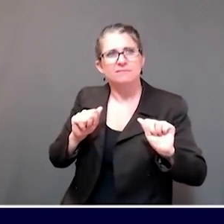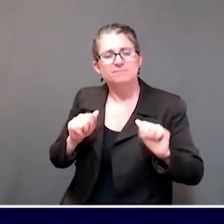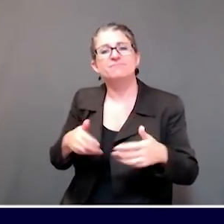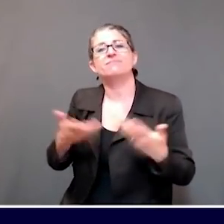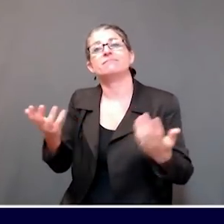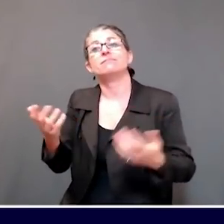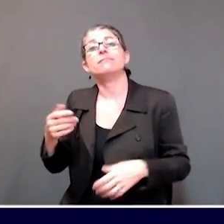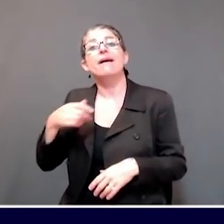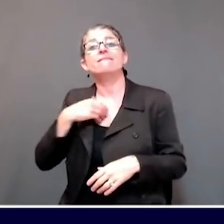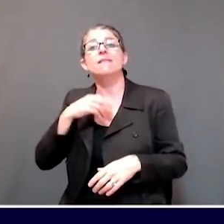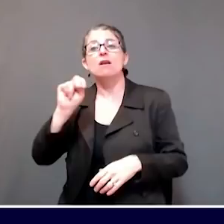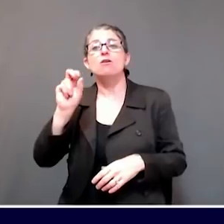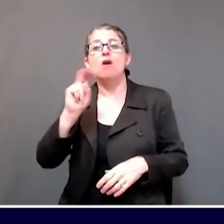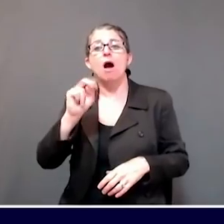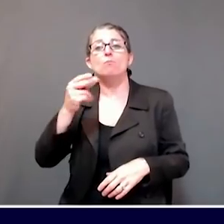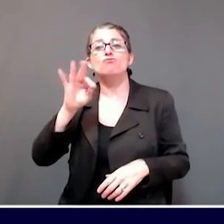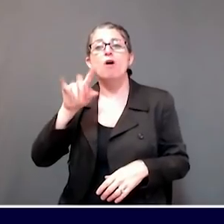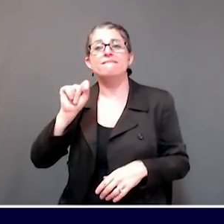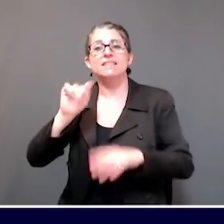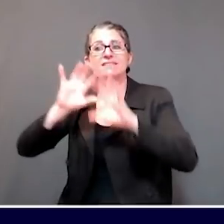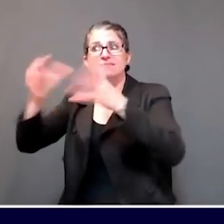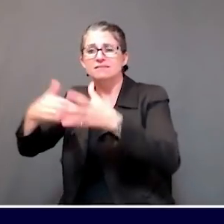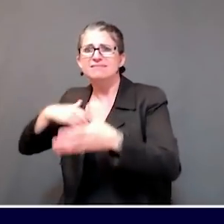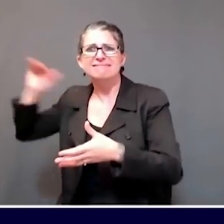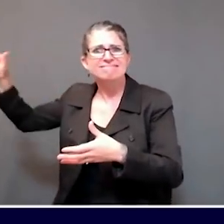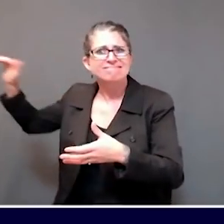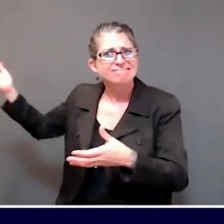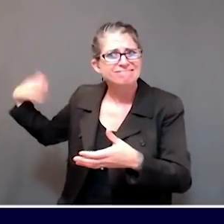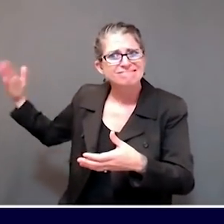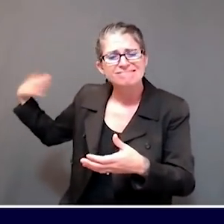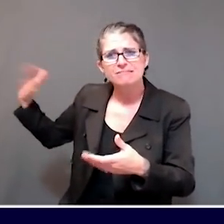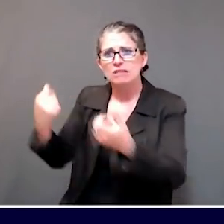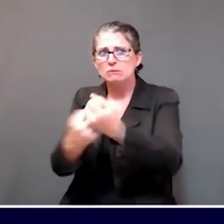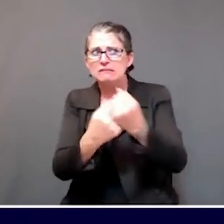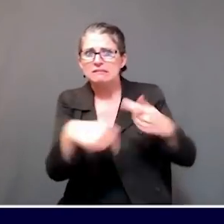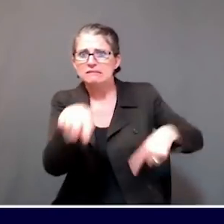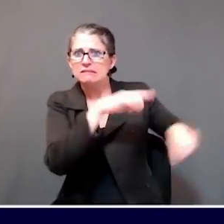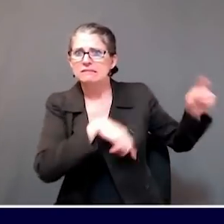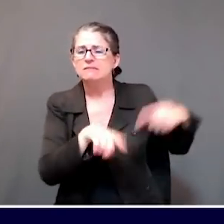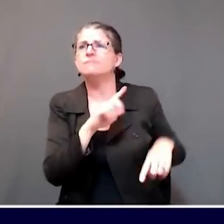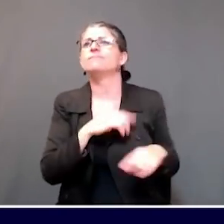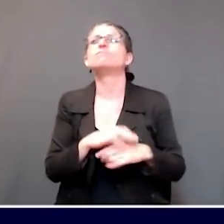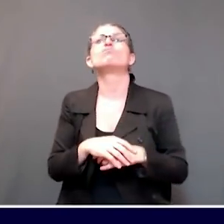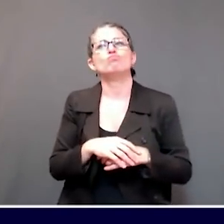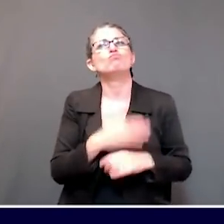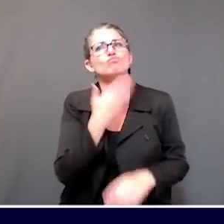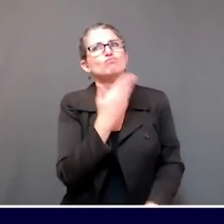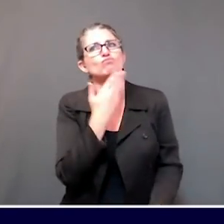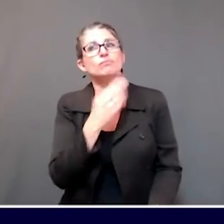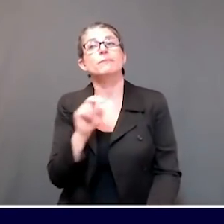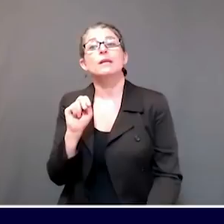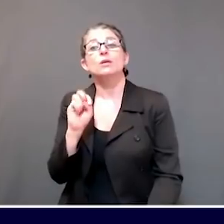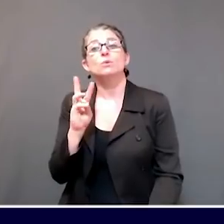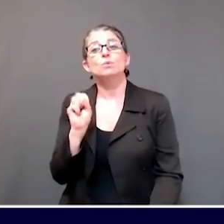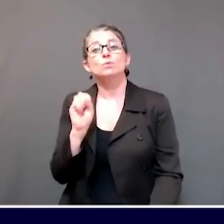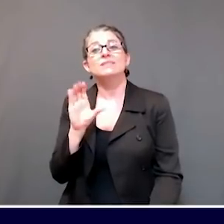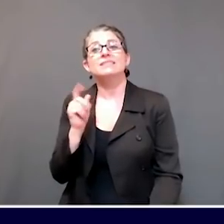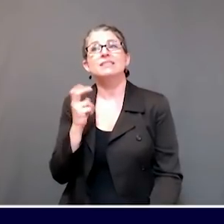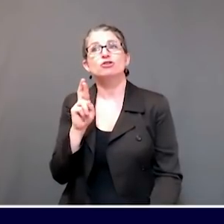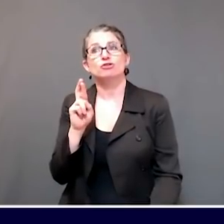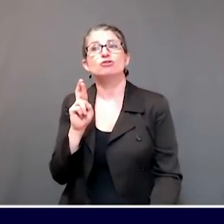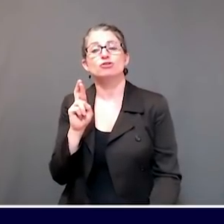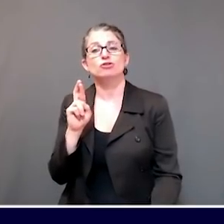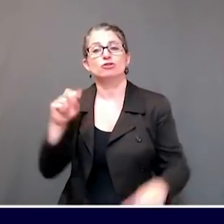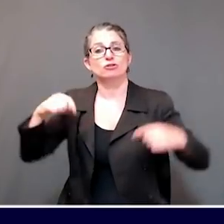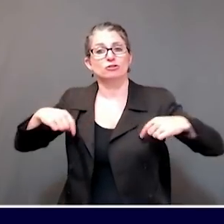you. Dr. Shah, News Center Maine did a story last night about small Maine healthcare providers who say they have been struggling to